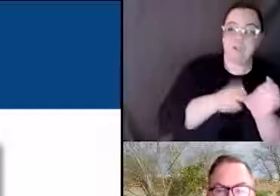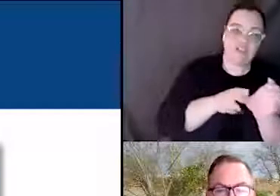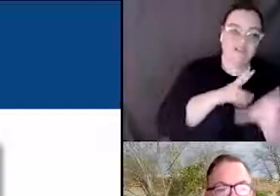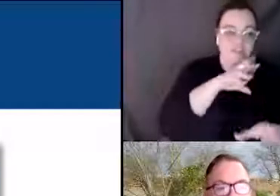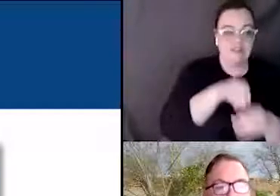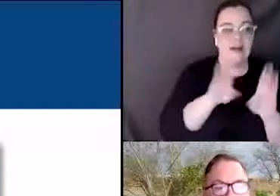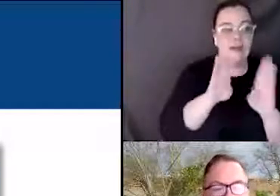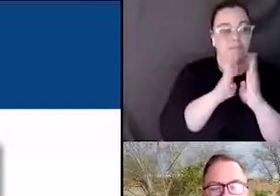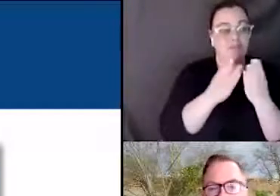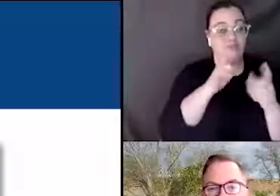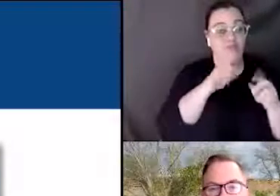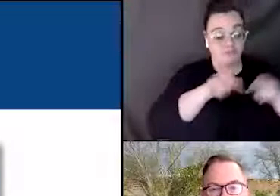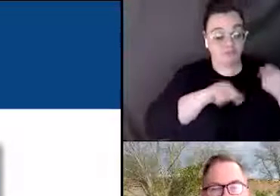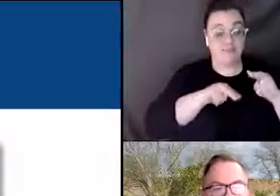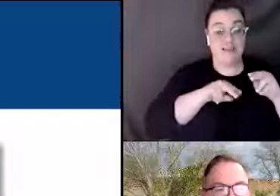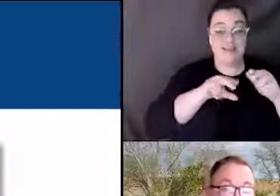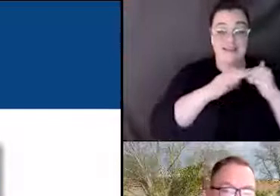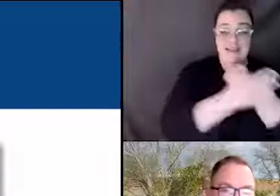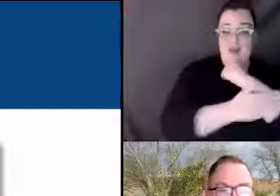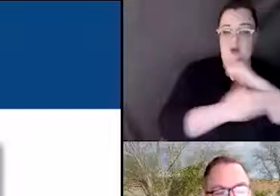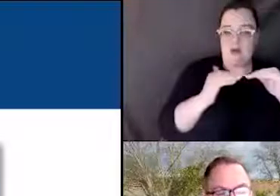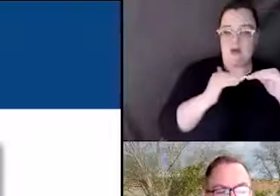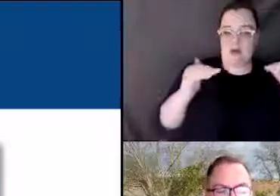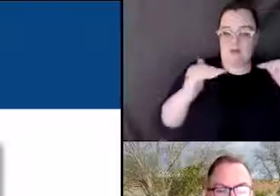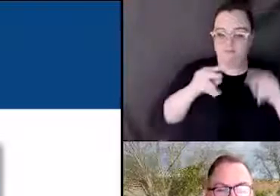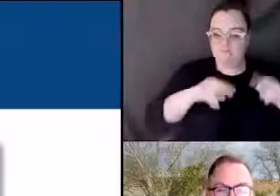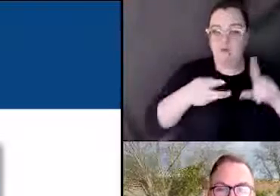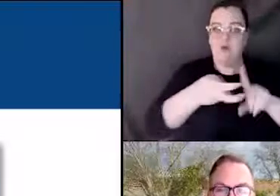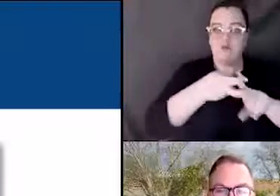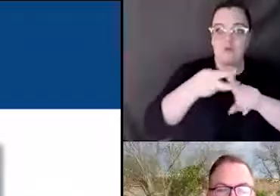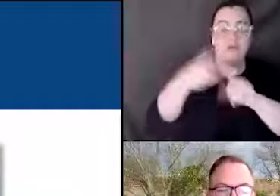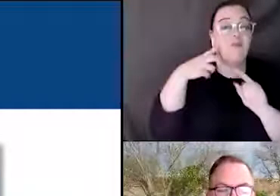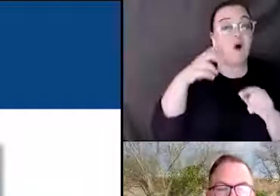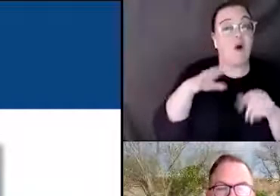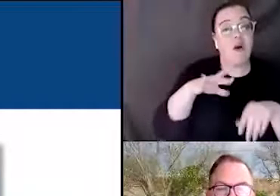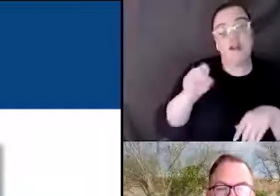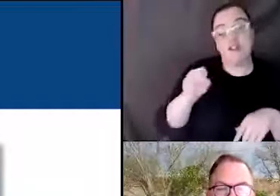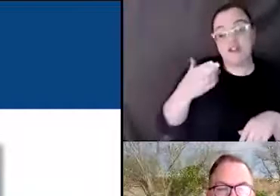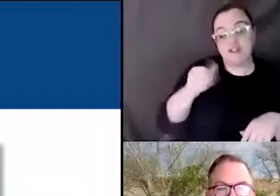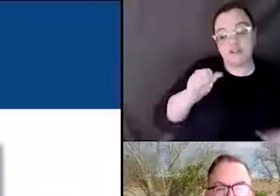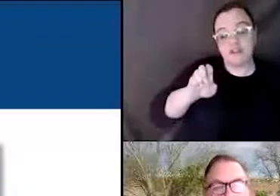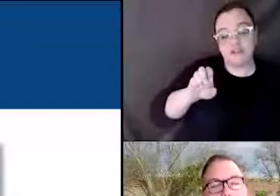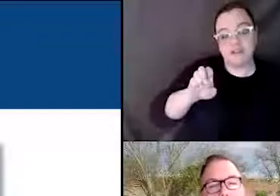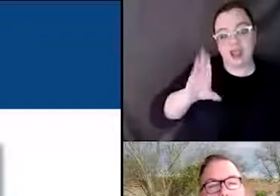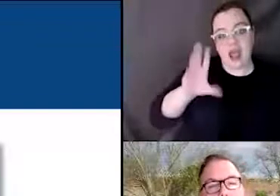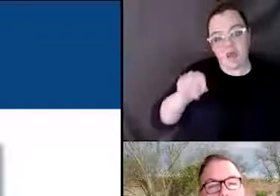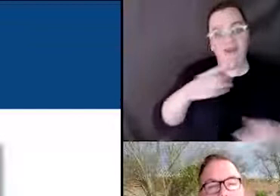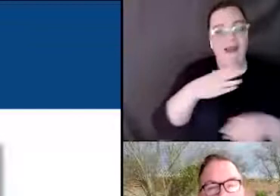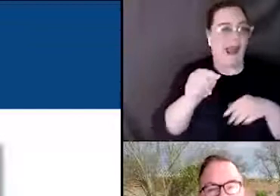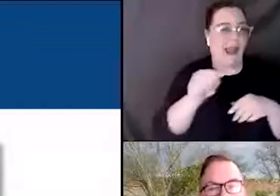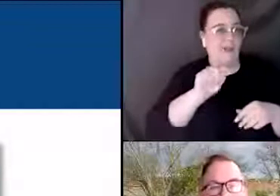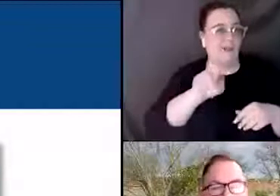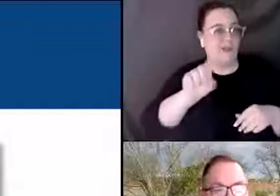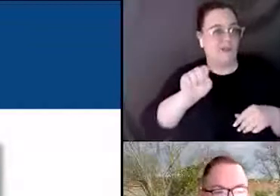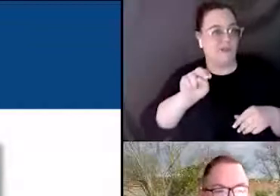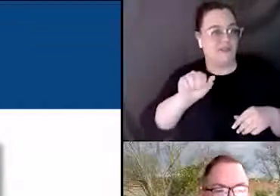county level recruitment for both ShakeOut and Tsunami Zone. And if you're interested in helping your county be more